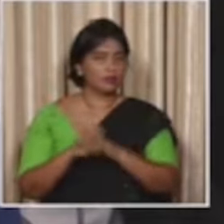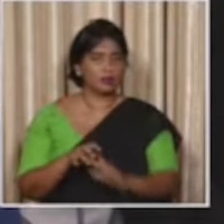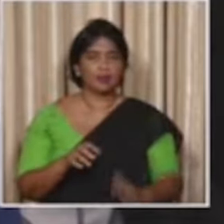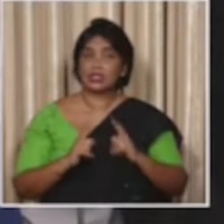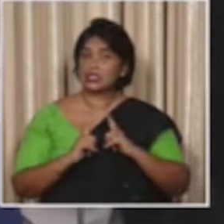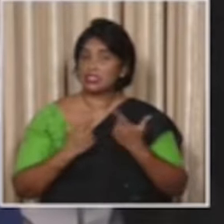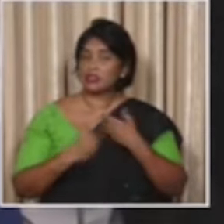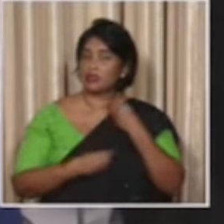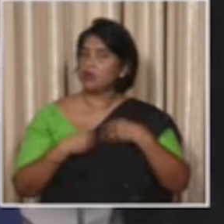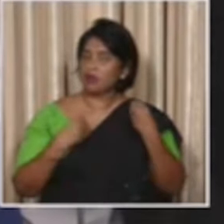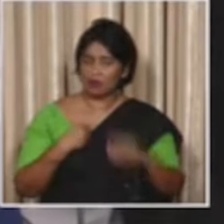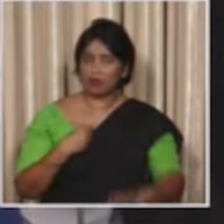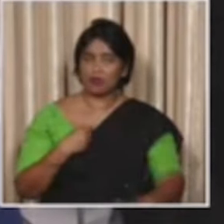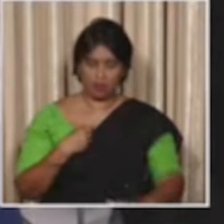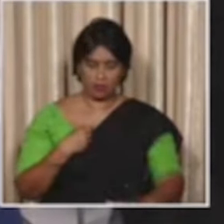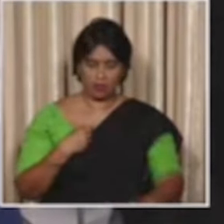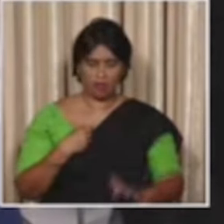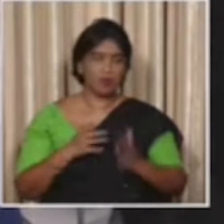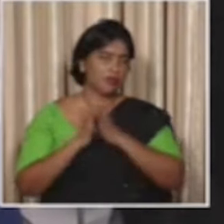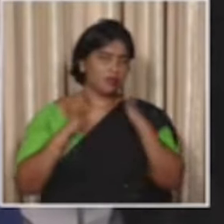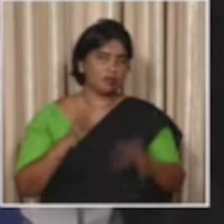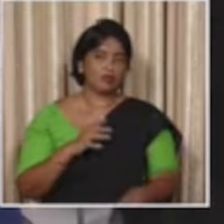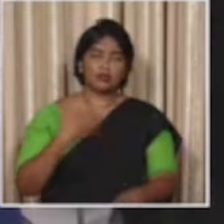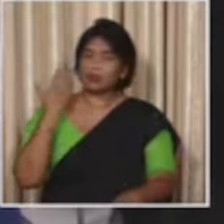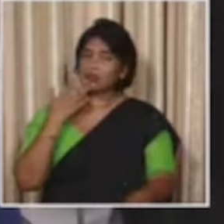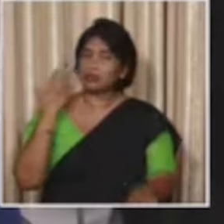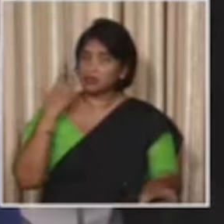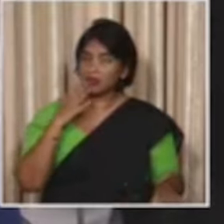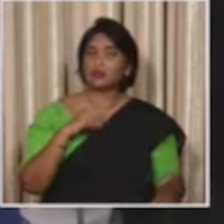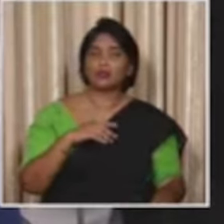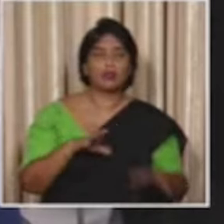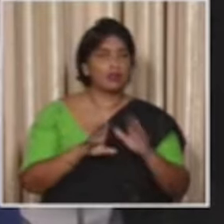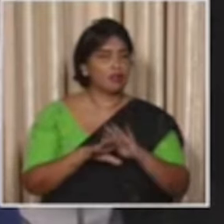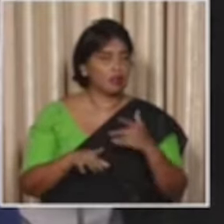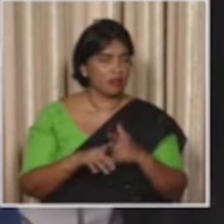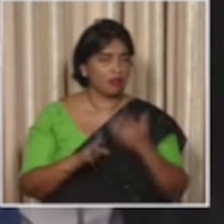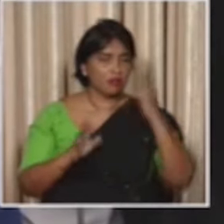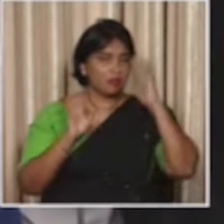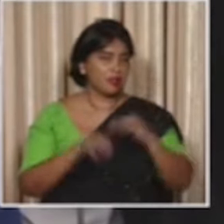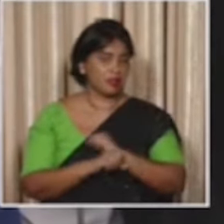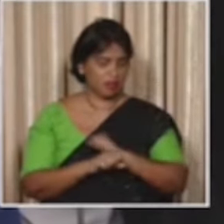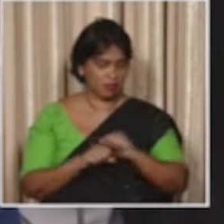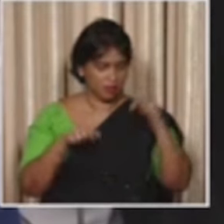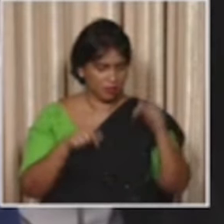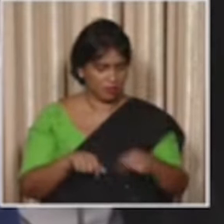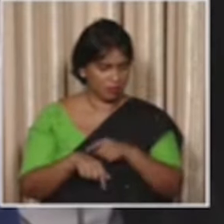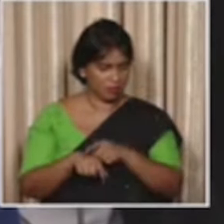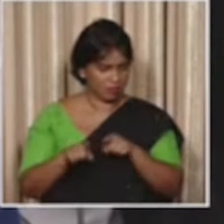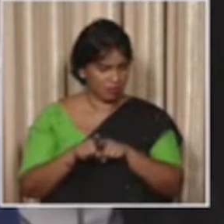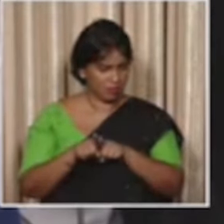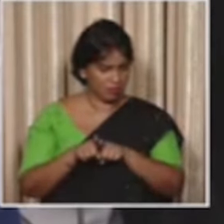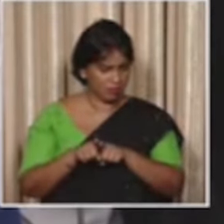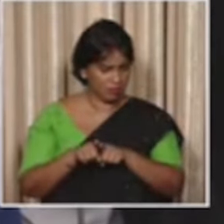thousands, you kill children, women, old people, right? And then go. And since the vacancies have been created in